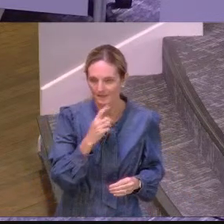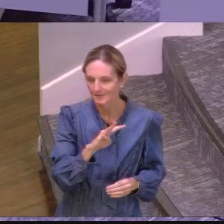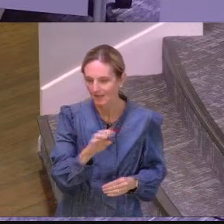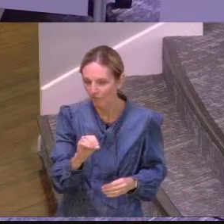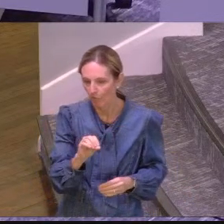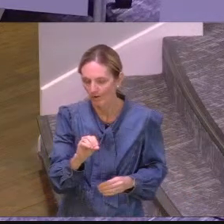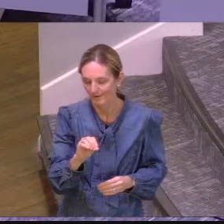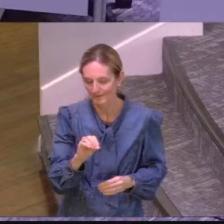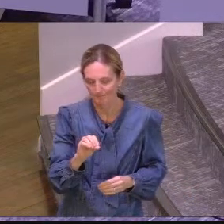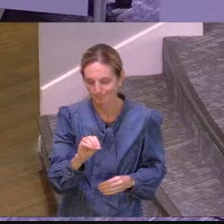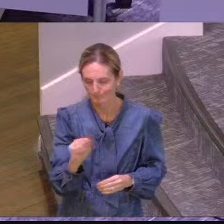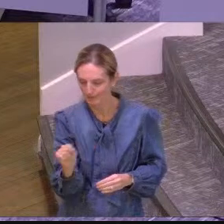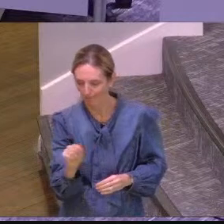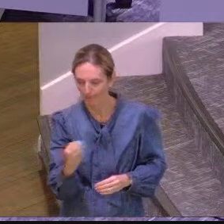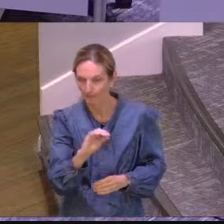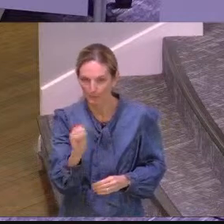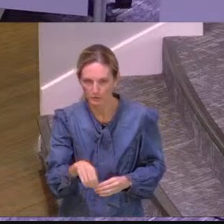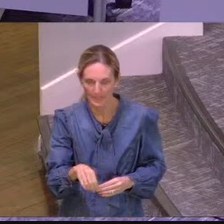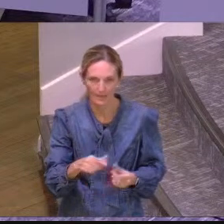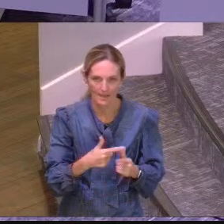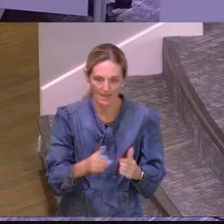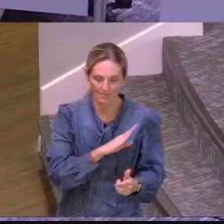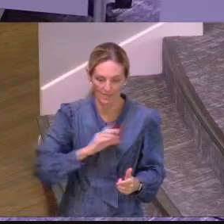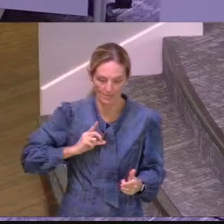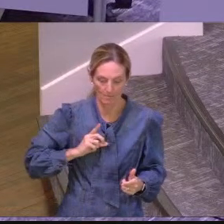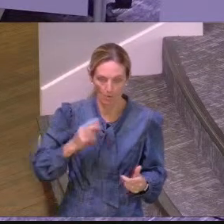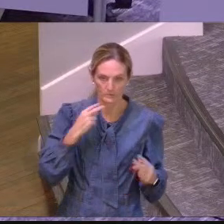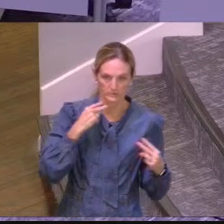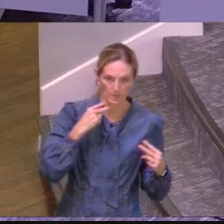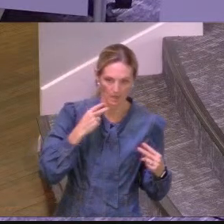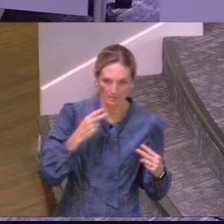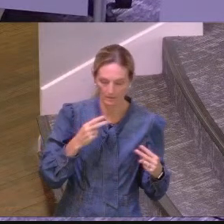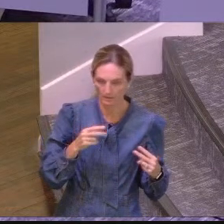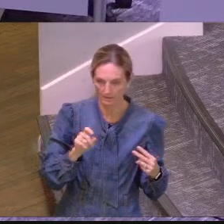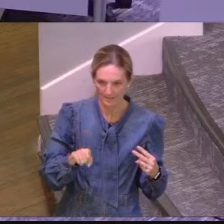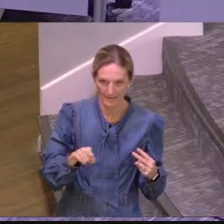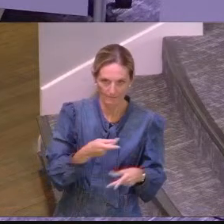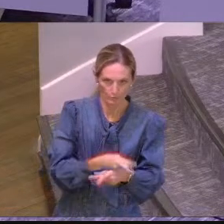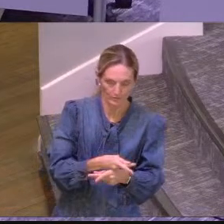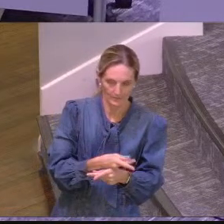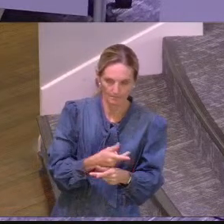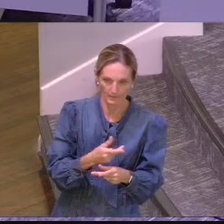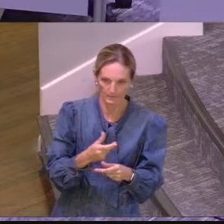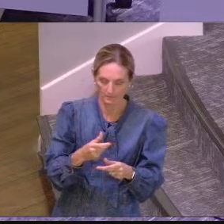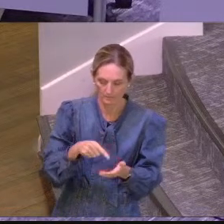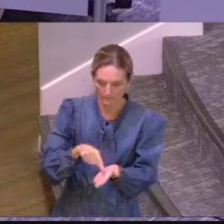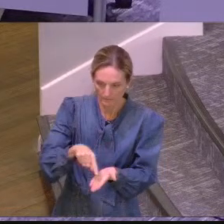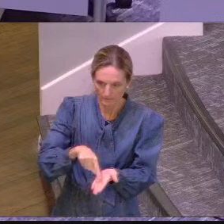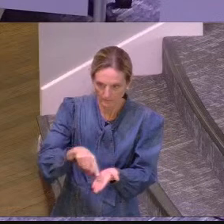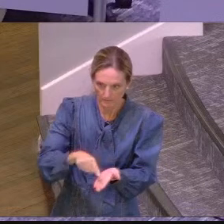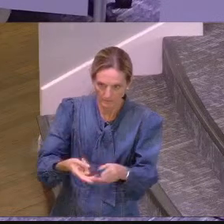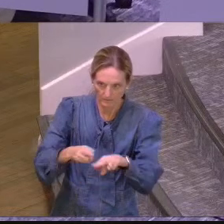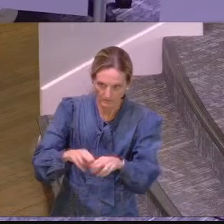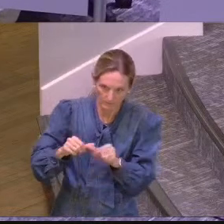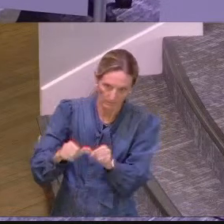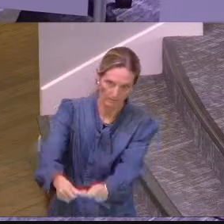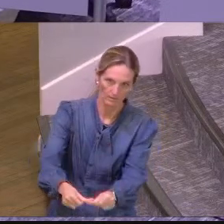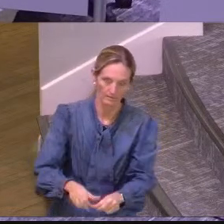40-something% and then put the board in the position of having to maintain that in a more long-term